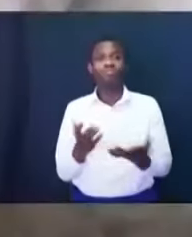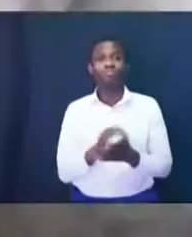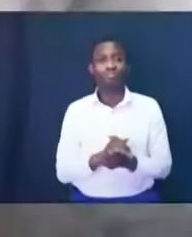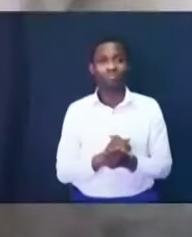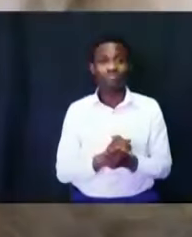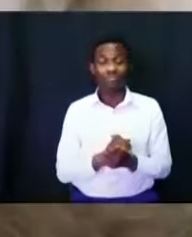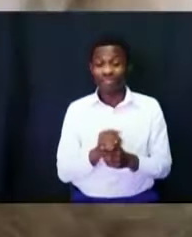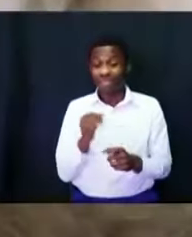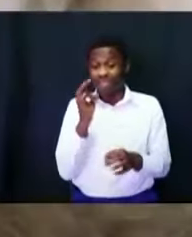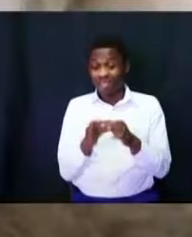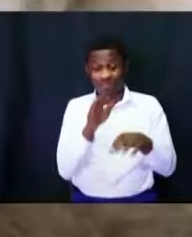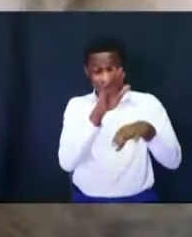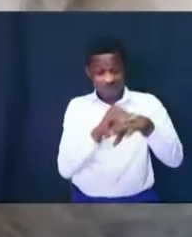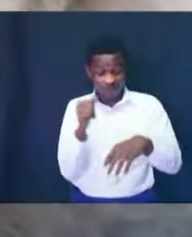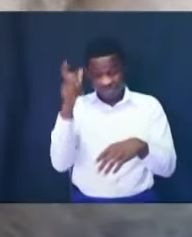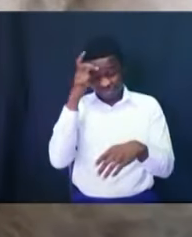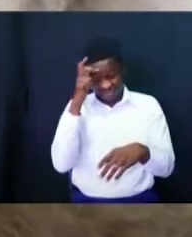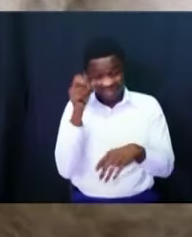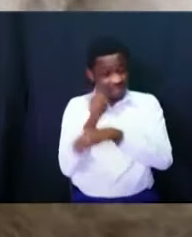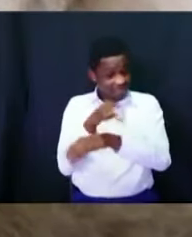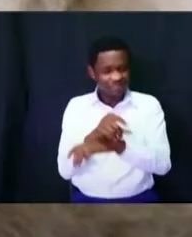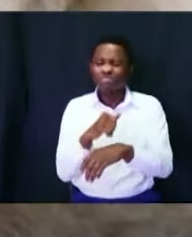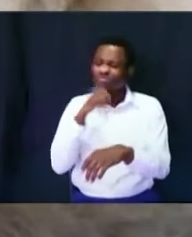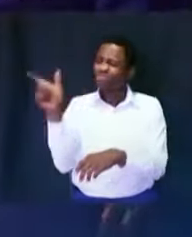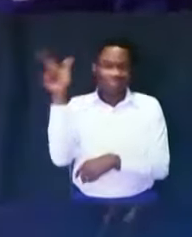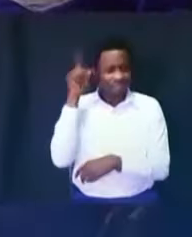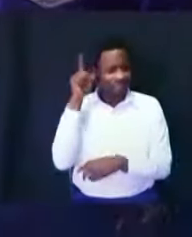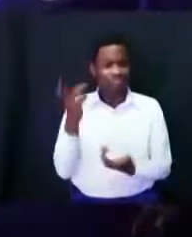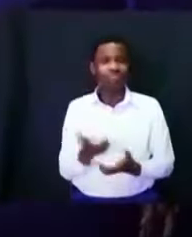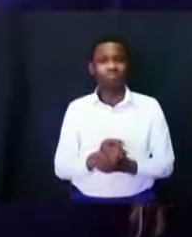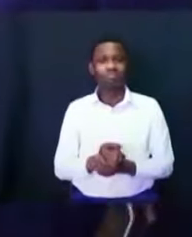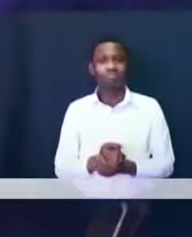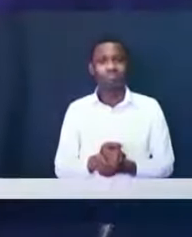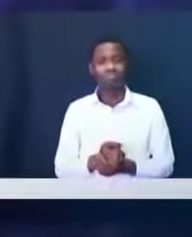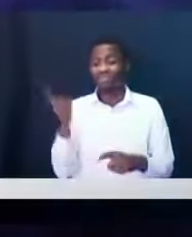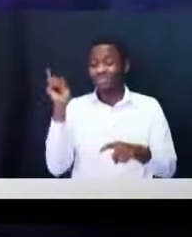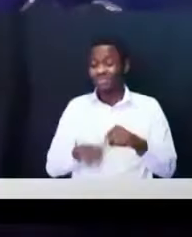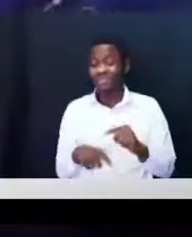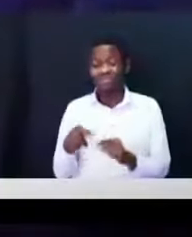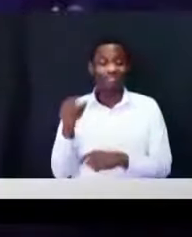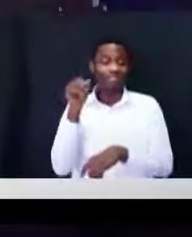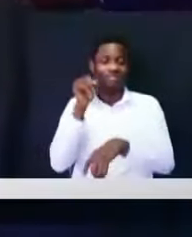not he can't take it there's no way to advise Satan not to